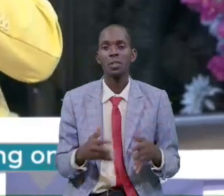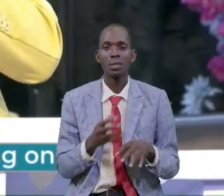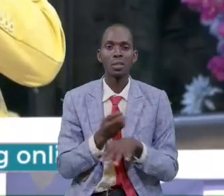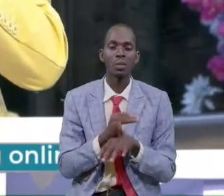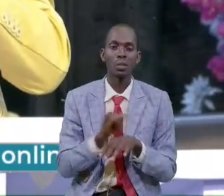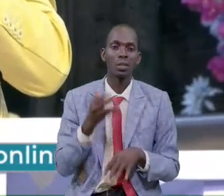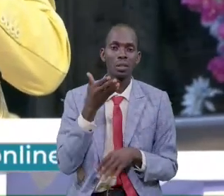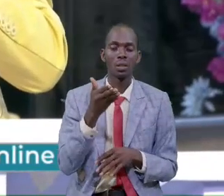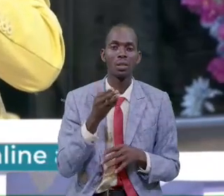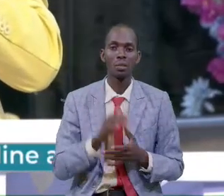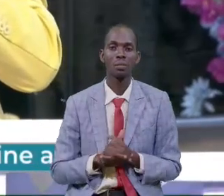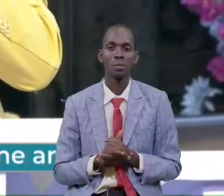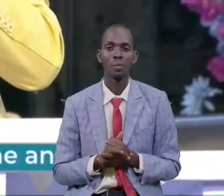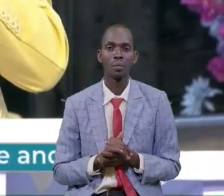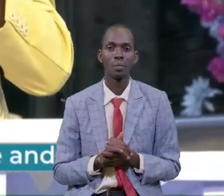mayehunu.